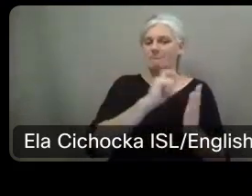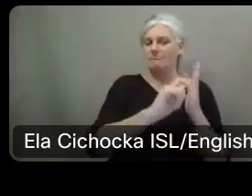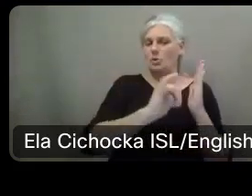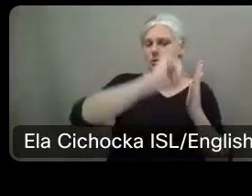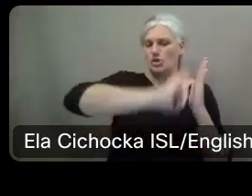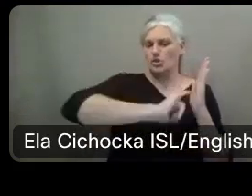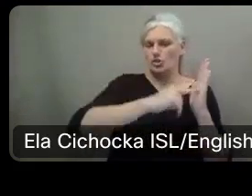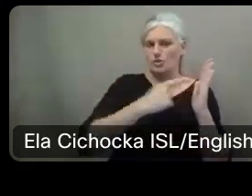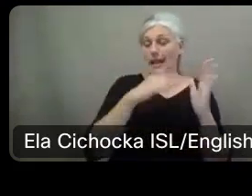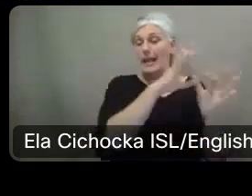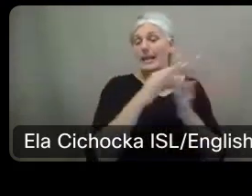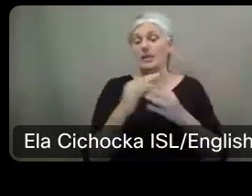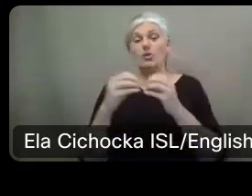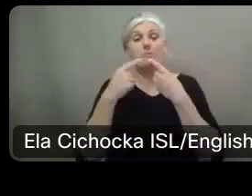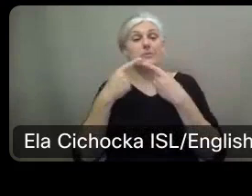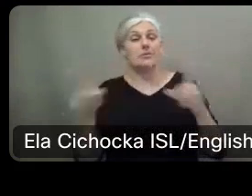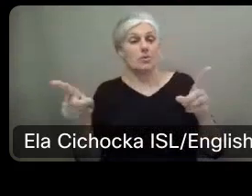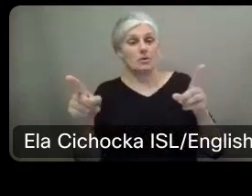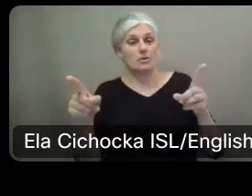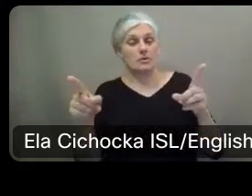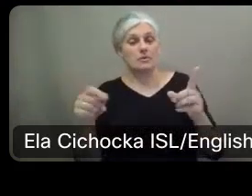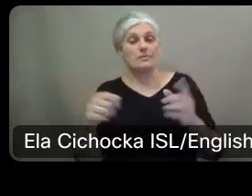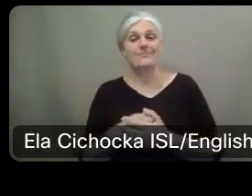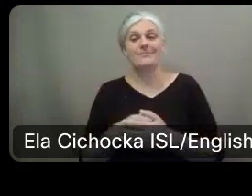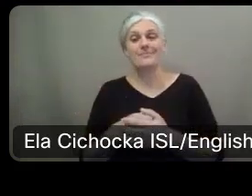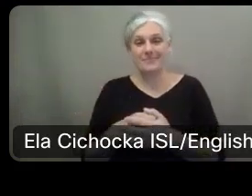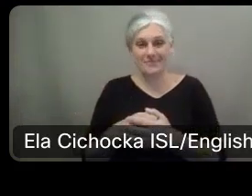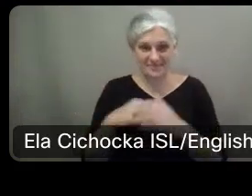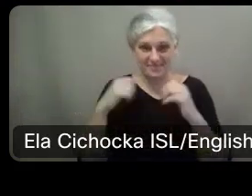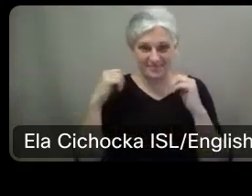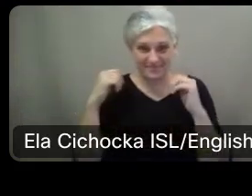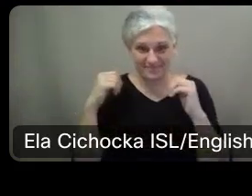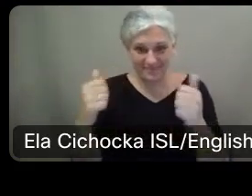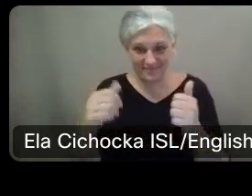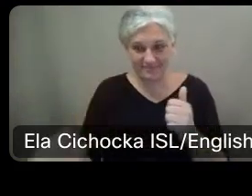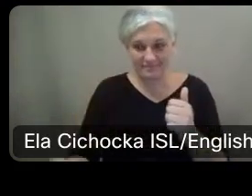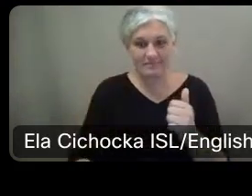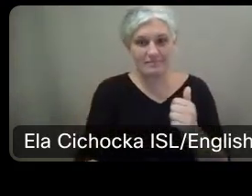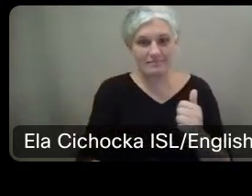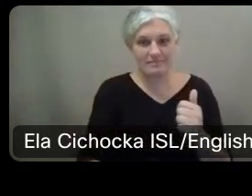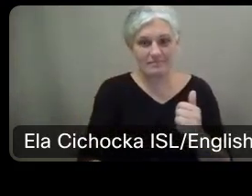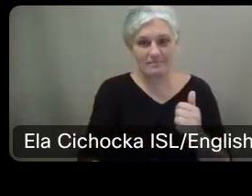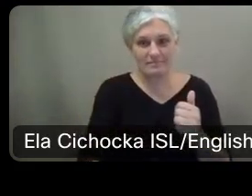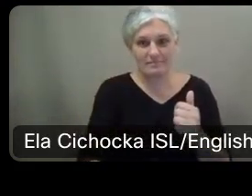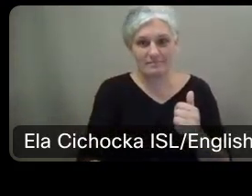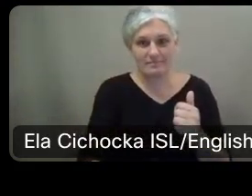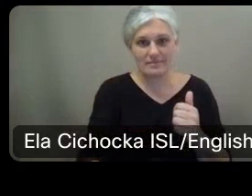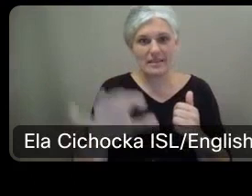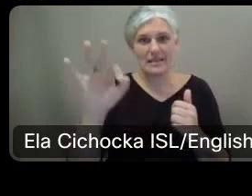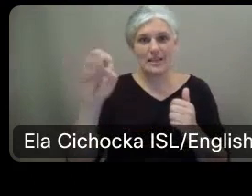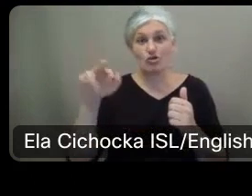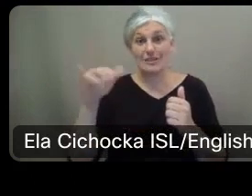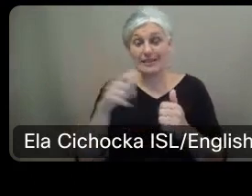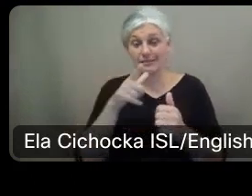open disclosure? Yeah, hi, thank you for having us here. I suppose there's a